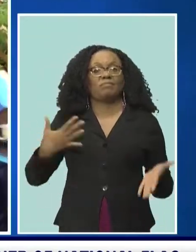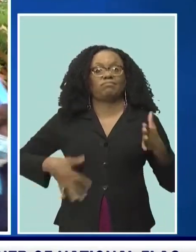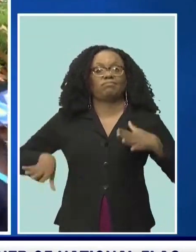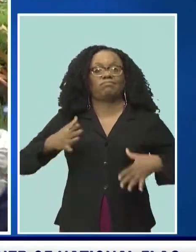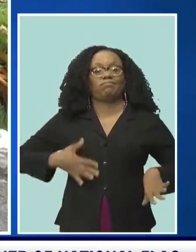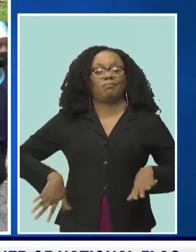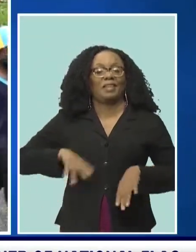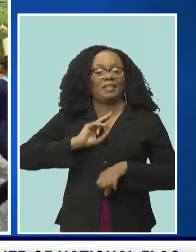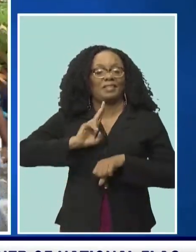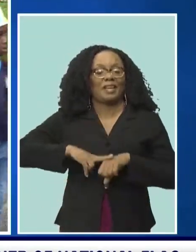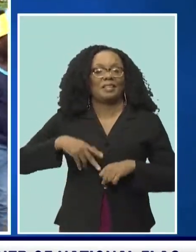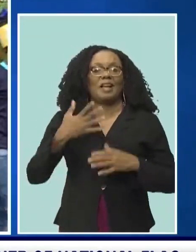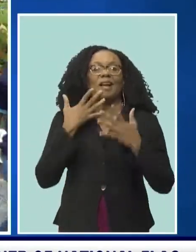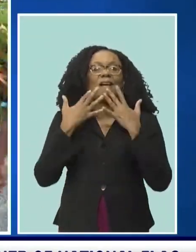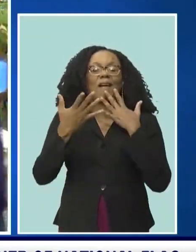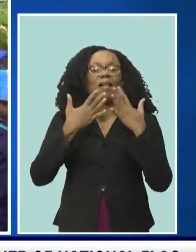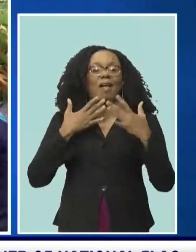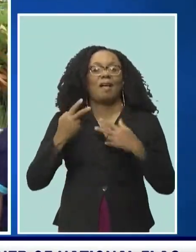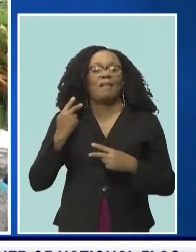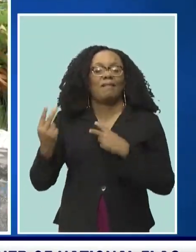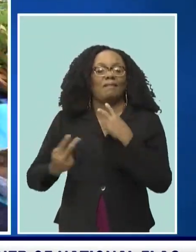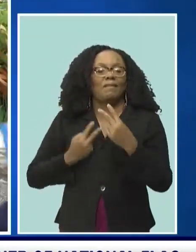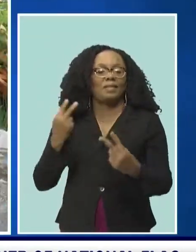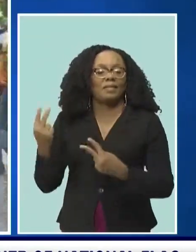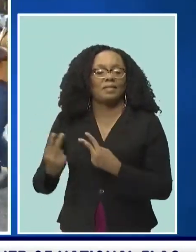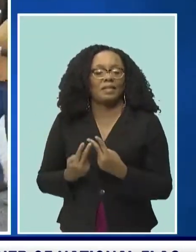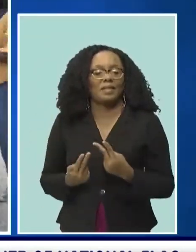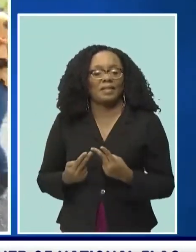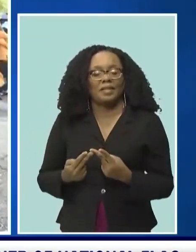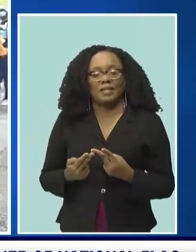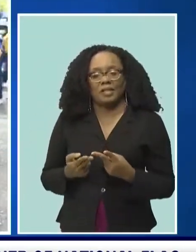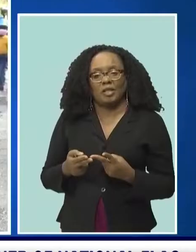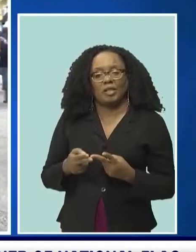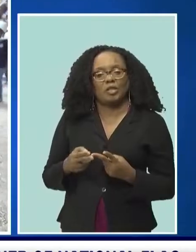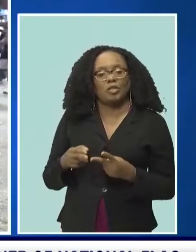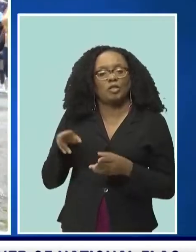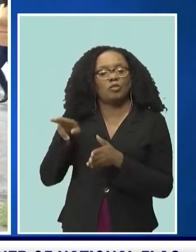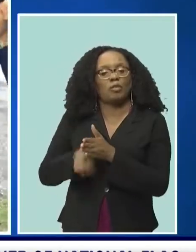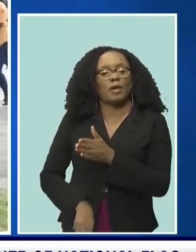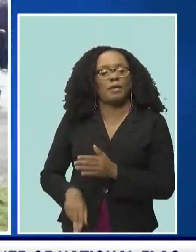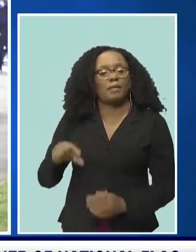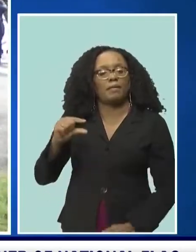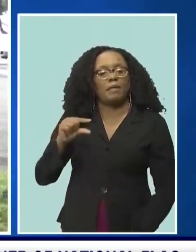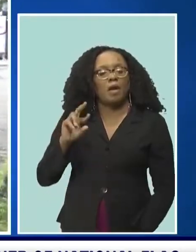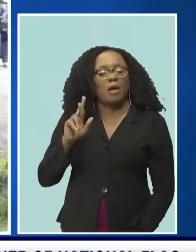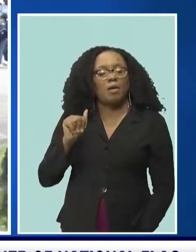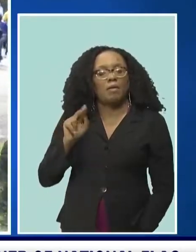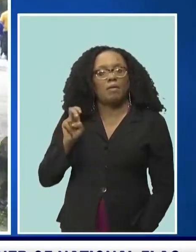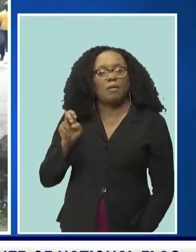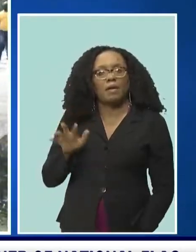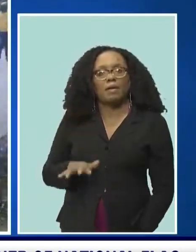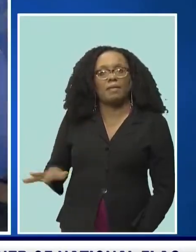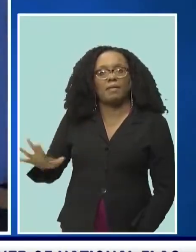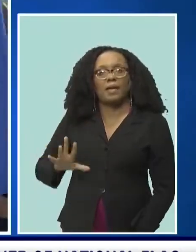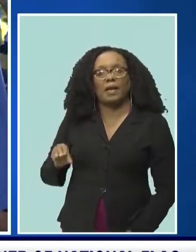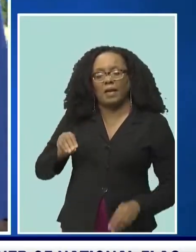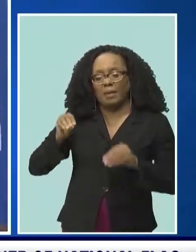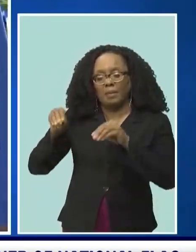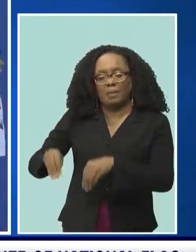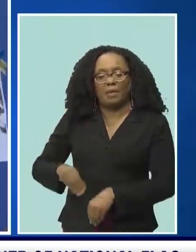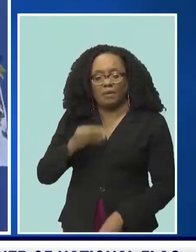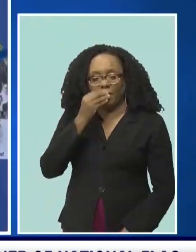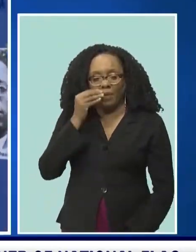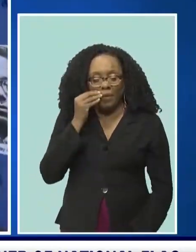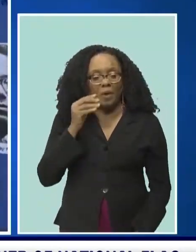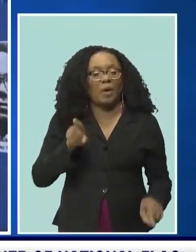out in national colors visited the gravesite of the late Prescott to lay flowers. A parade was also staged through the neighboring St.